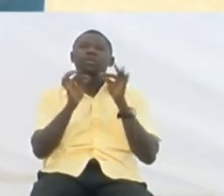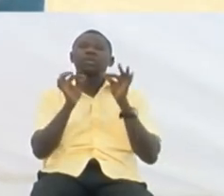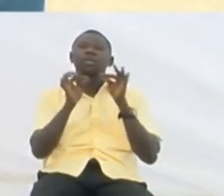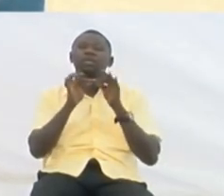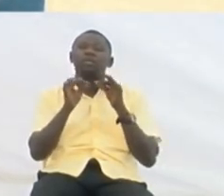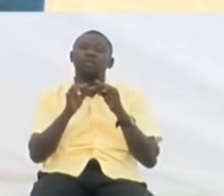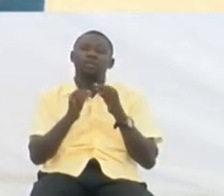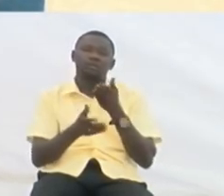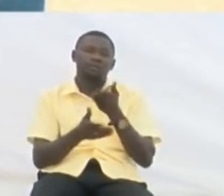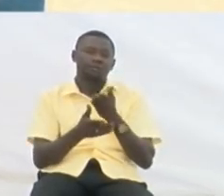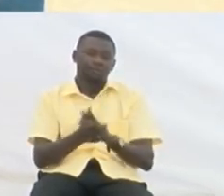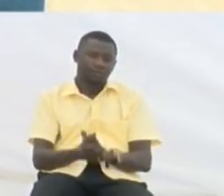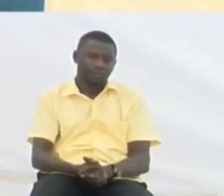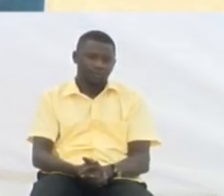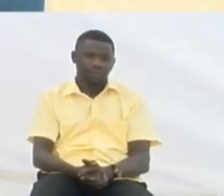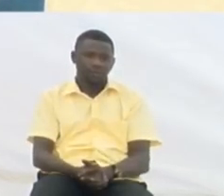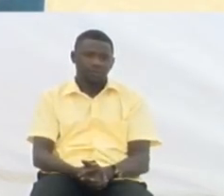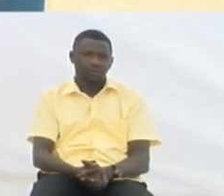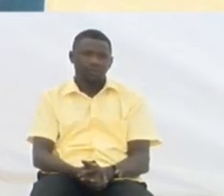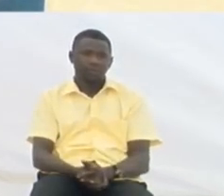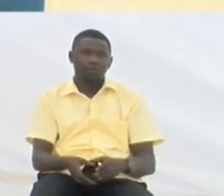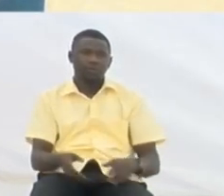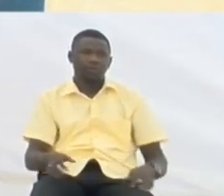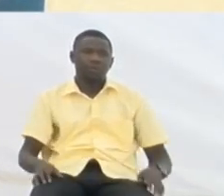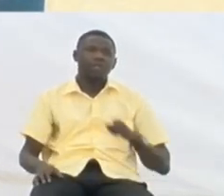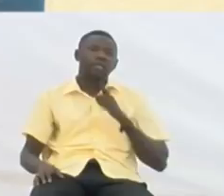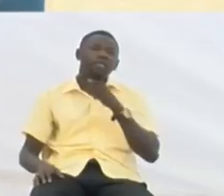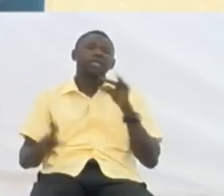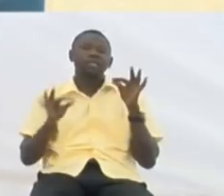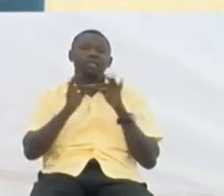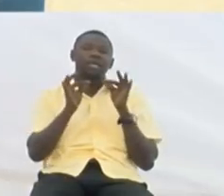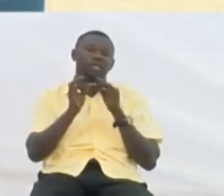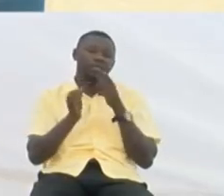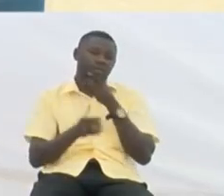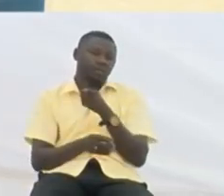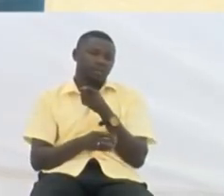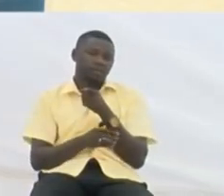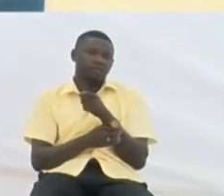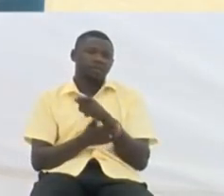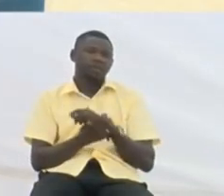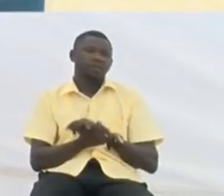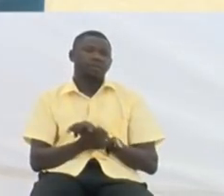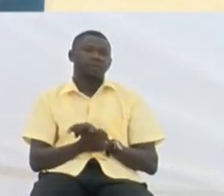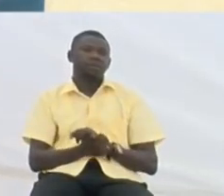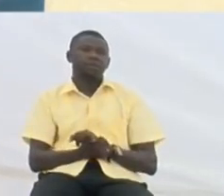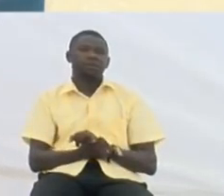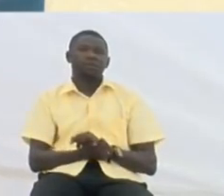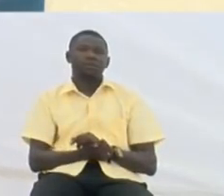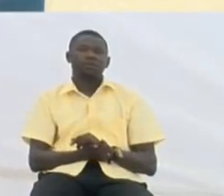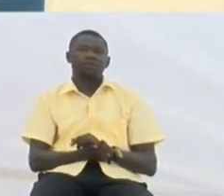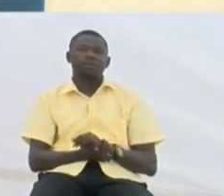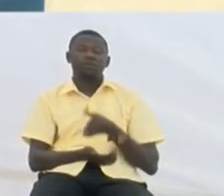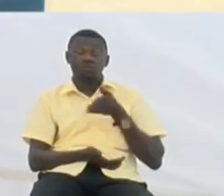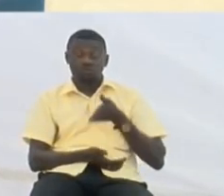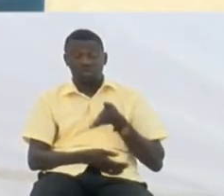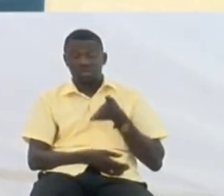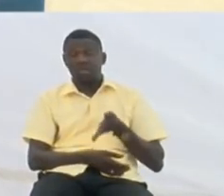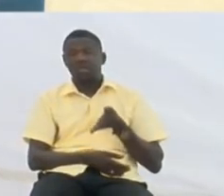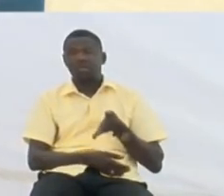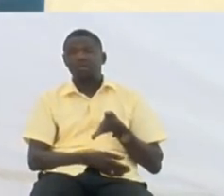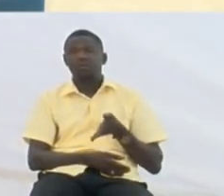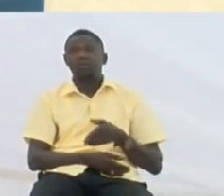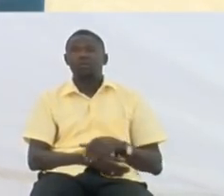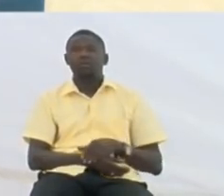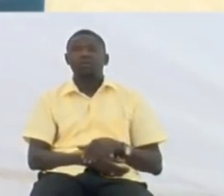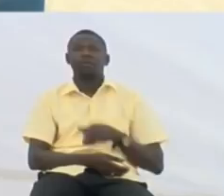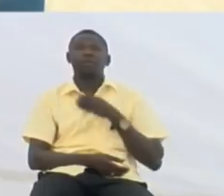farm rice. Omano. That rice. B. Today. Omano